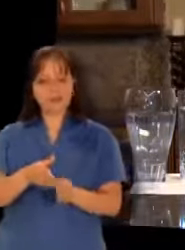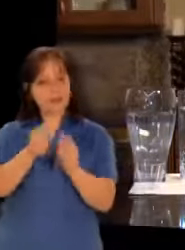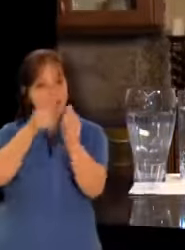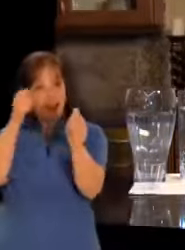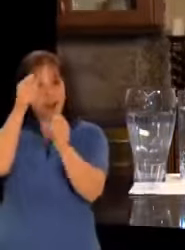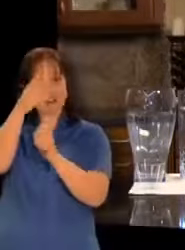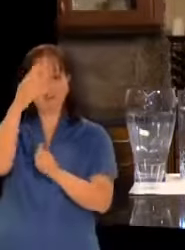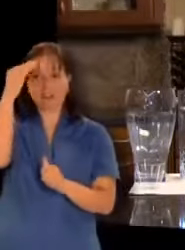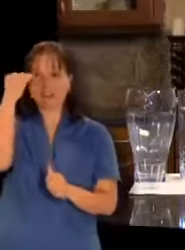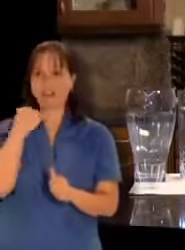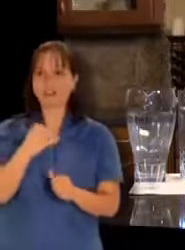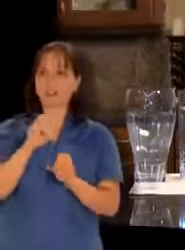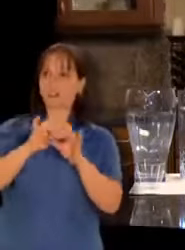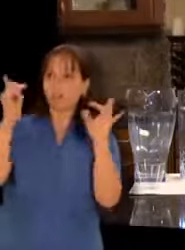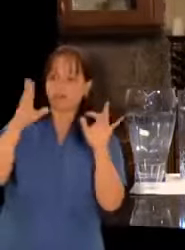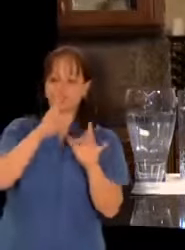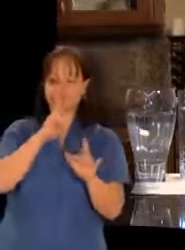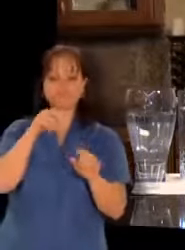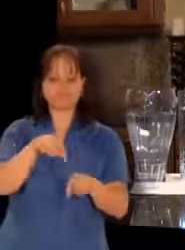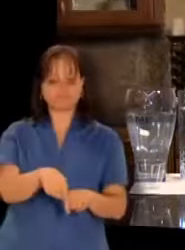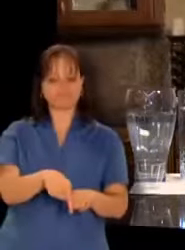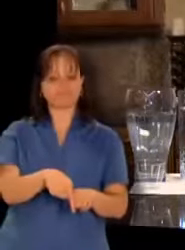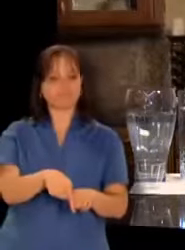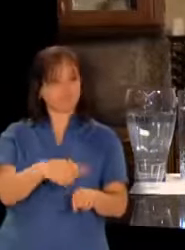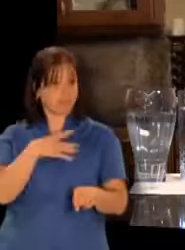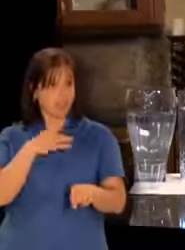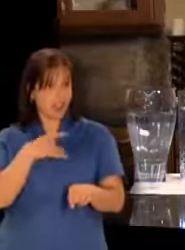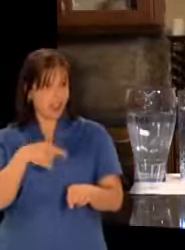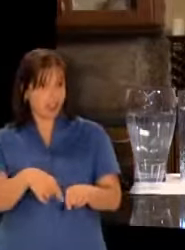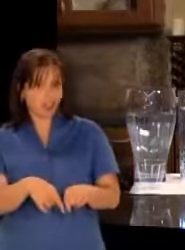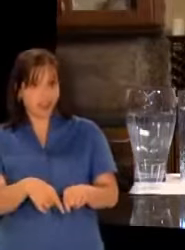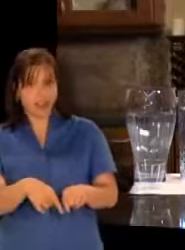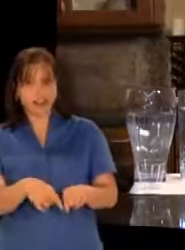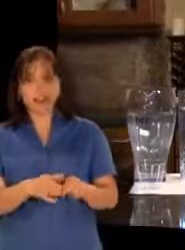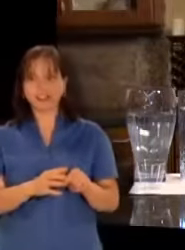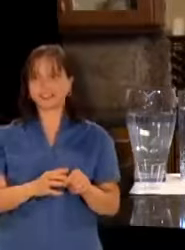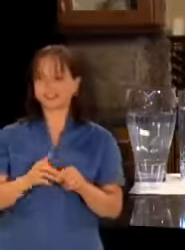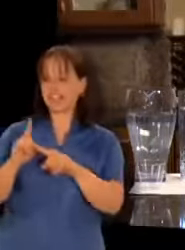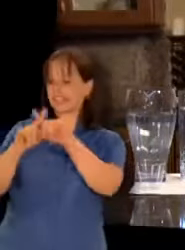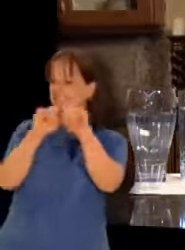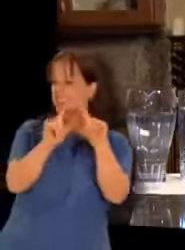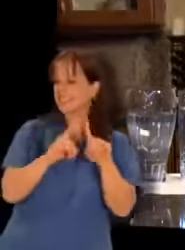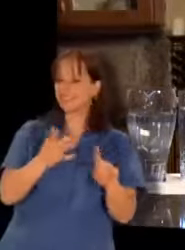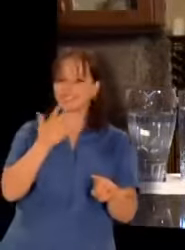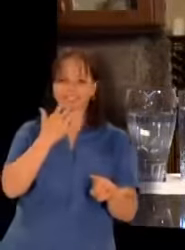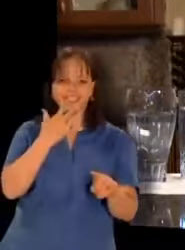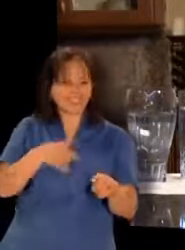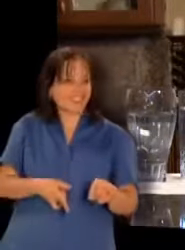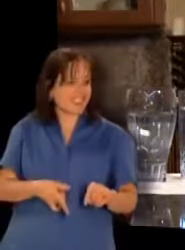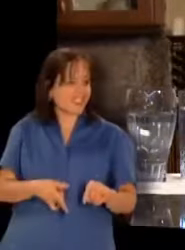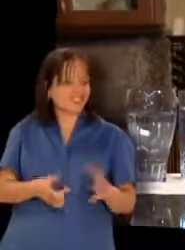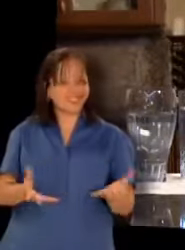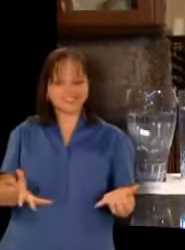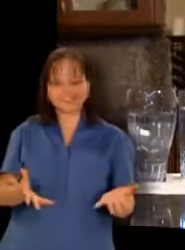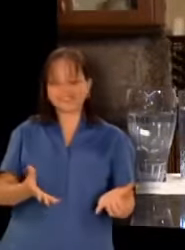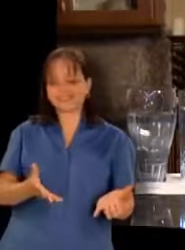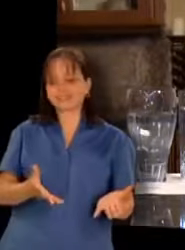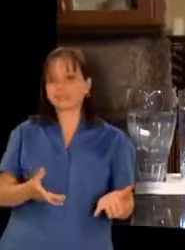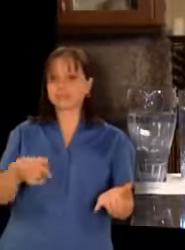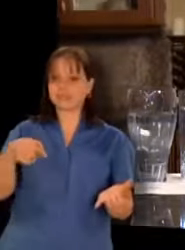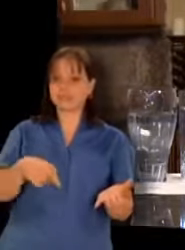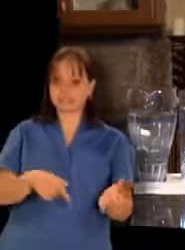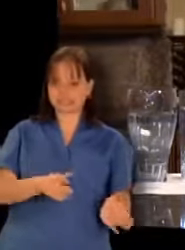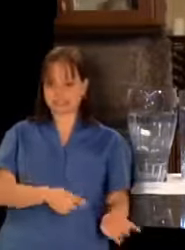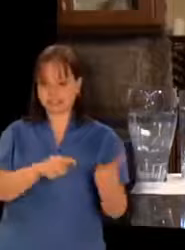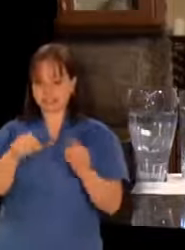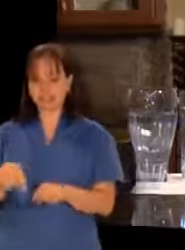Arrowhead sparkling water? Yes? Anyone like that water? They have different flavors. That's why I kind of like those, all the flavors. Actually, this was